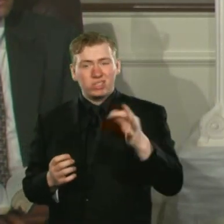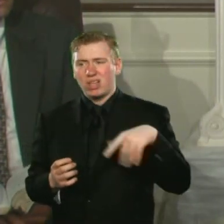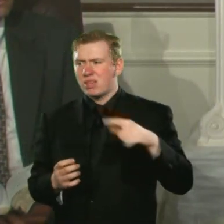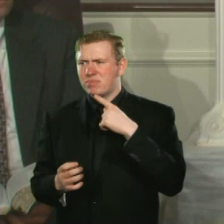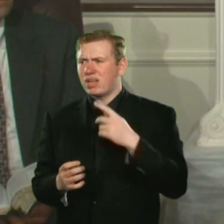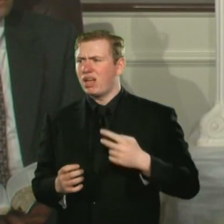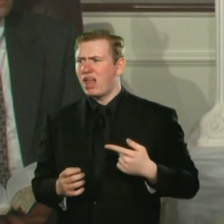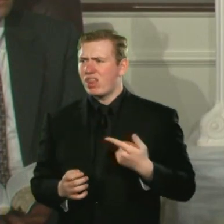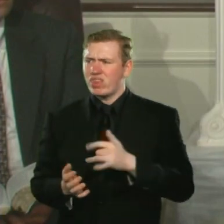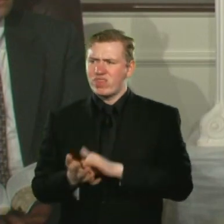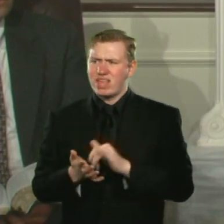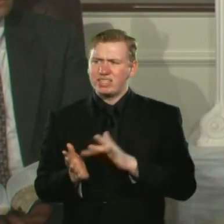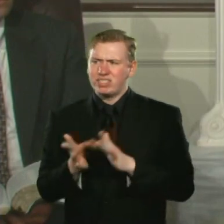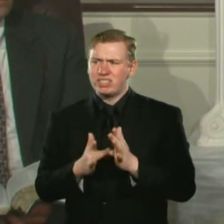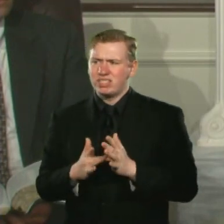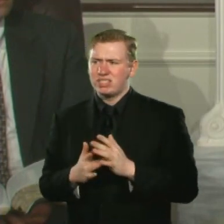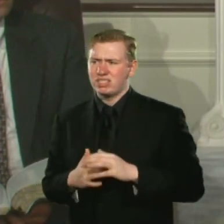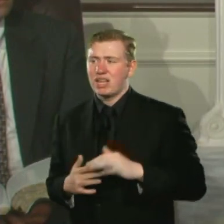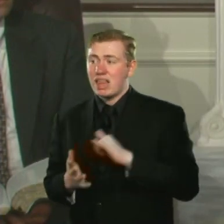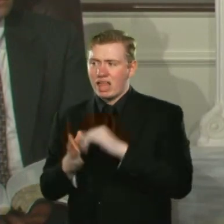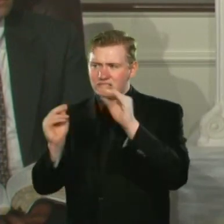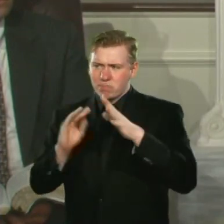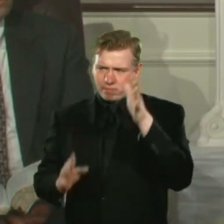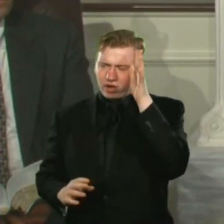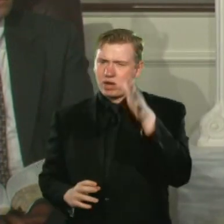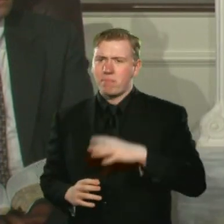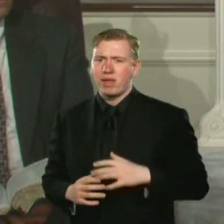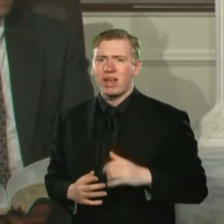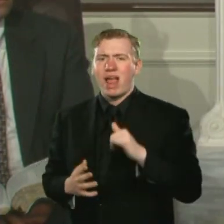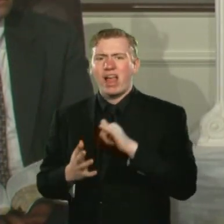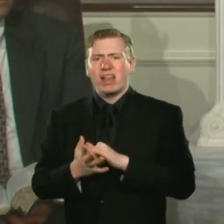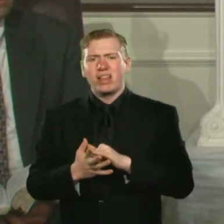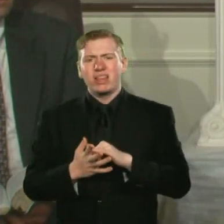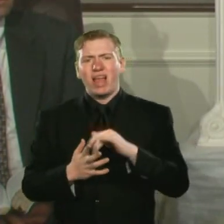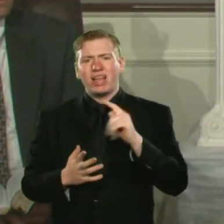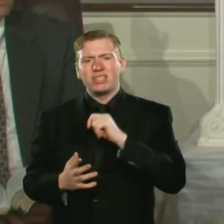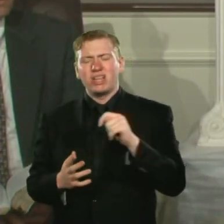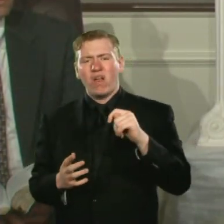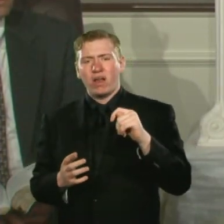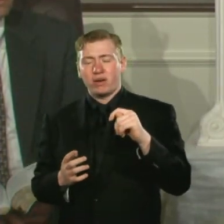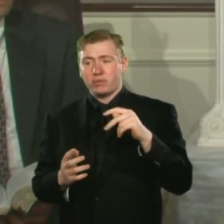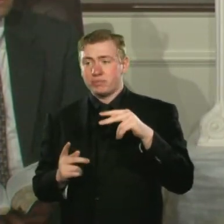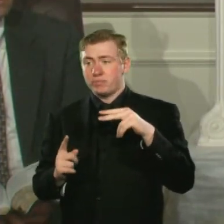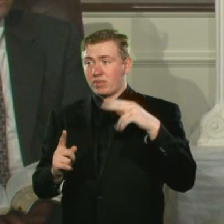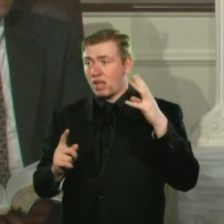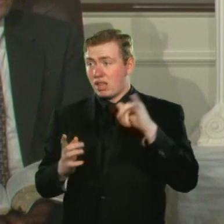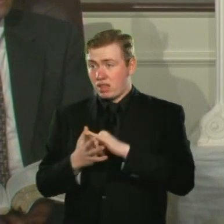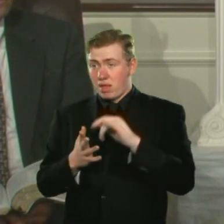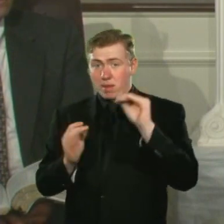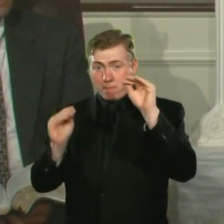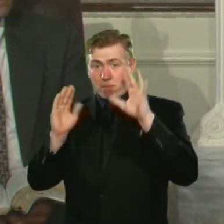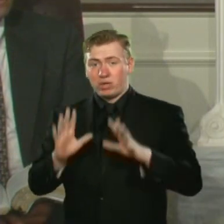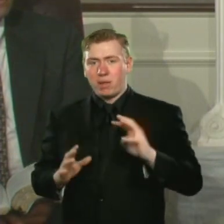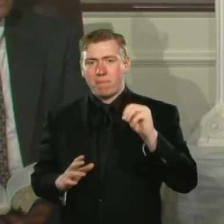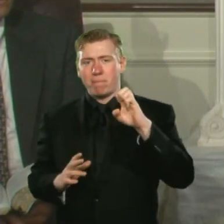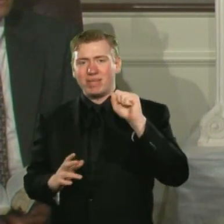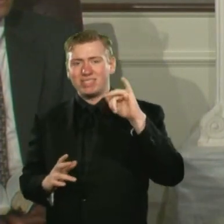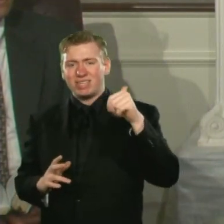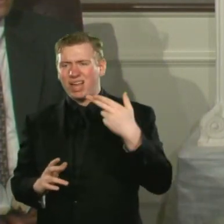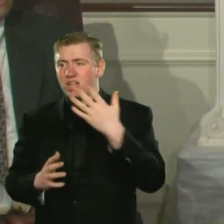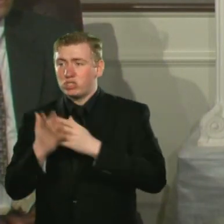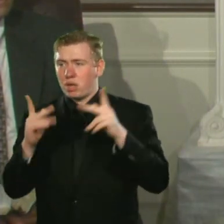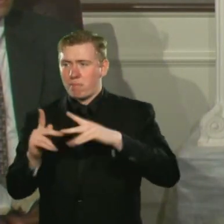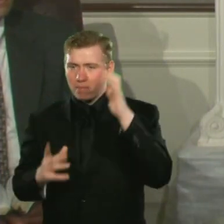said, that's Jesus. That's the miracle man. That's the perceived Messiah. Some believe that he's really the